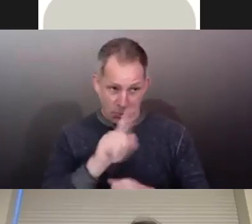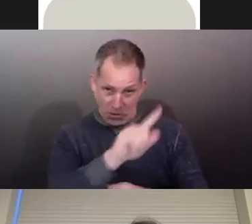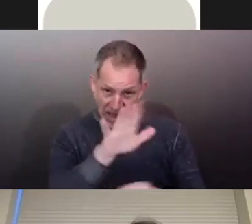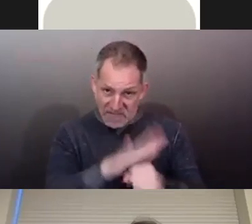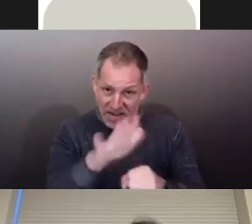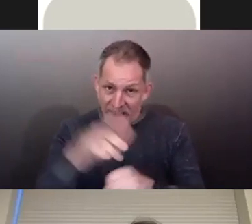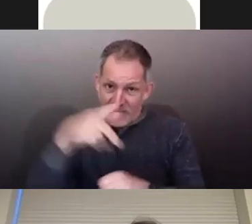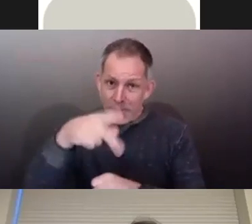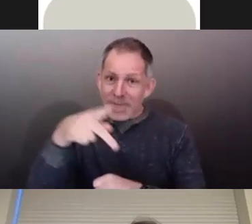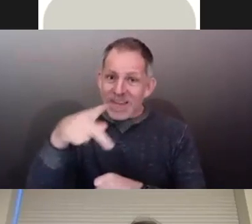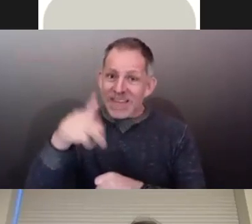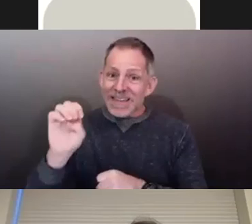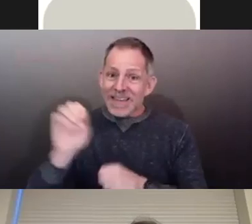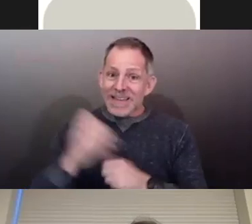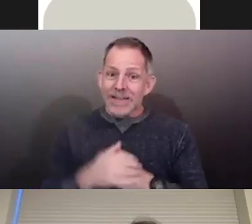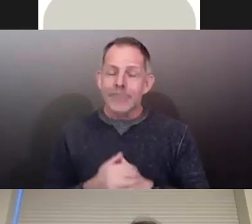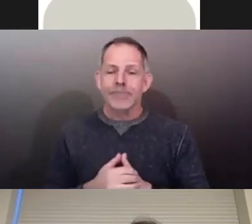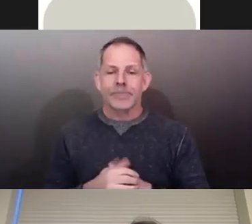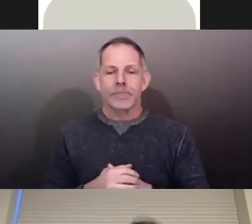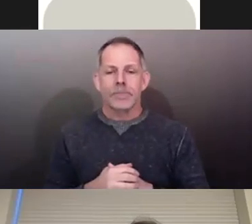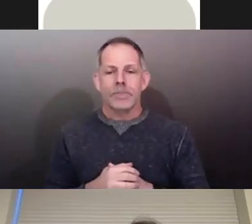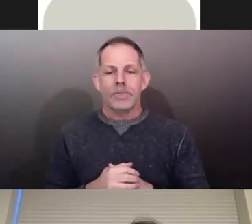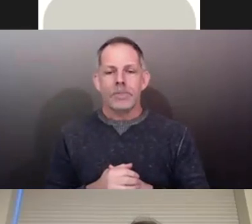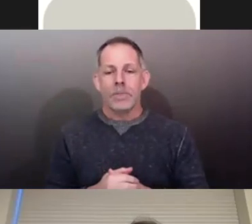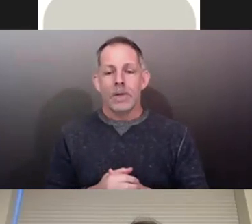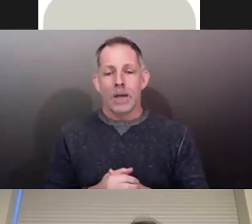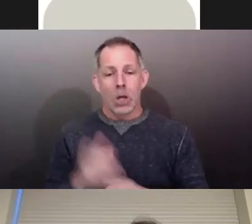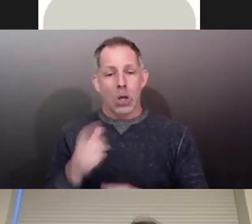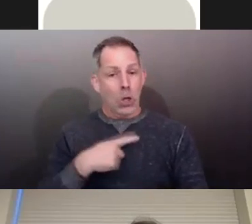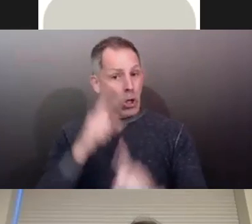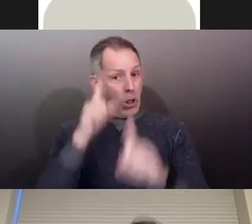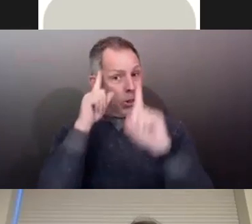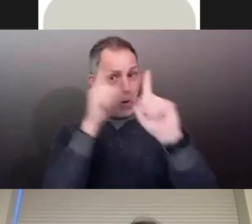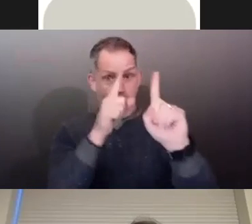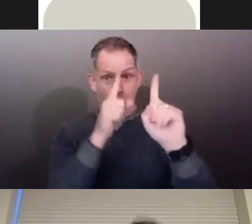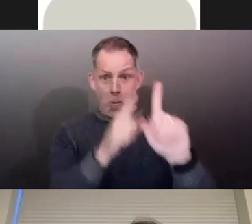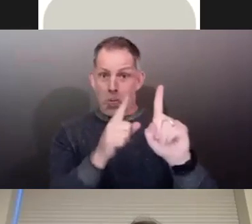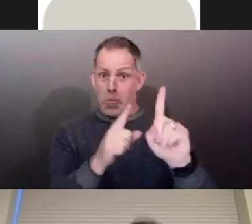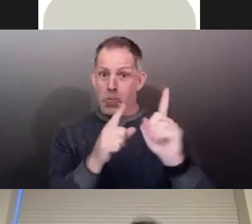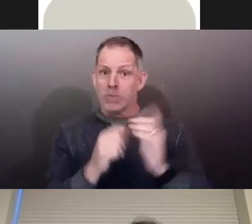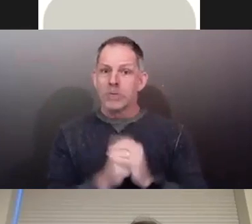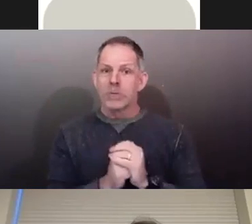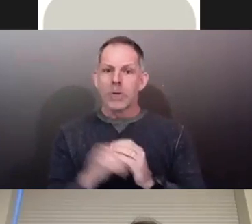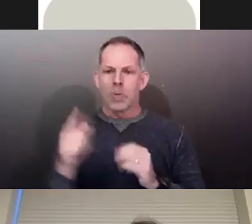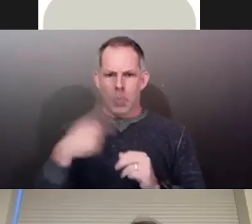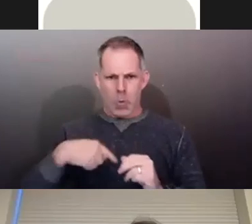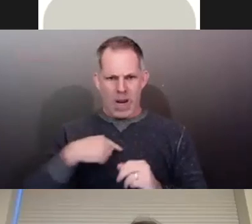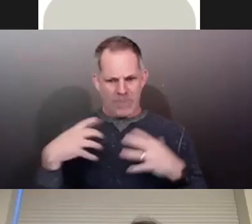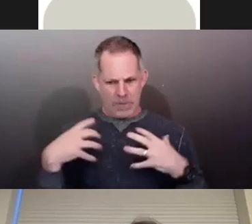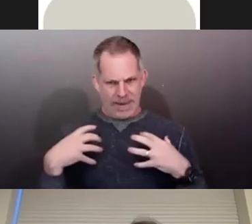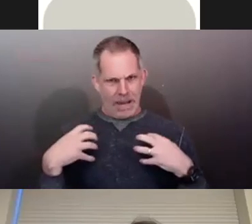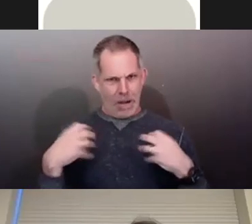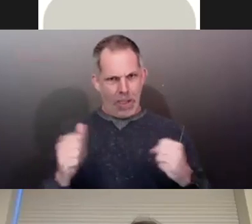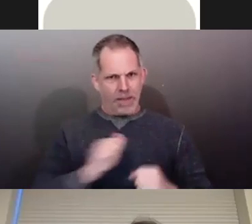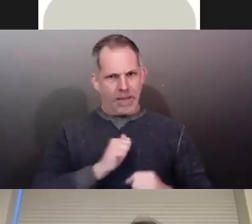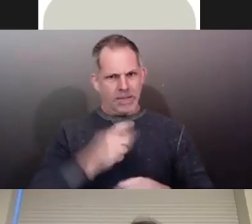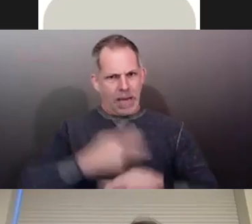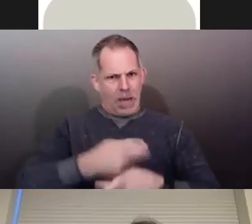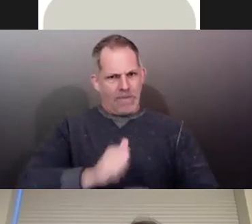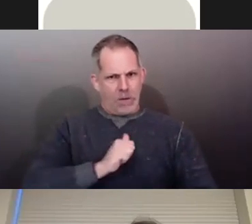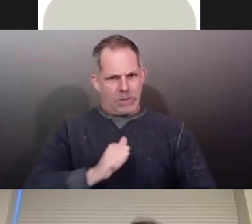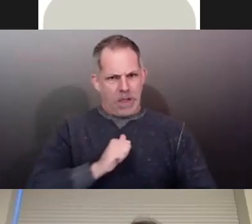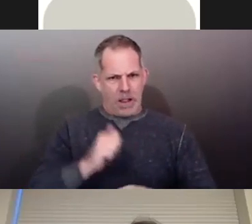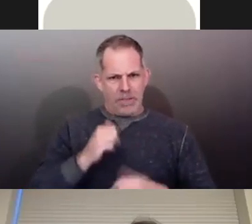achieve across all of these programs is to strengthen our self-sufficiency. We really didn't want to be dependent on anyone for food, PPE, or